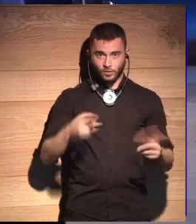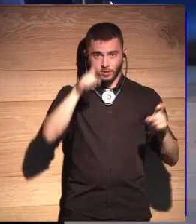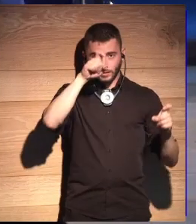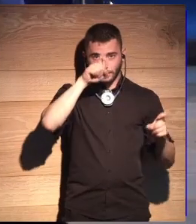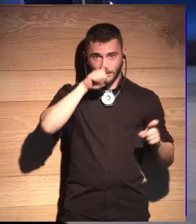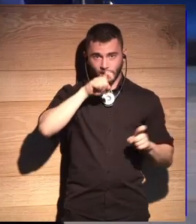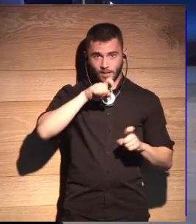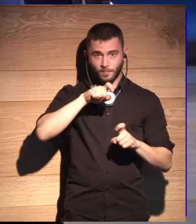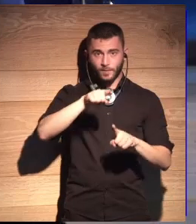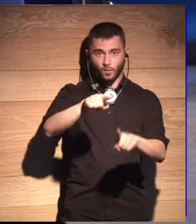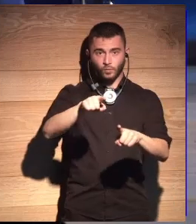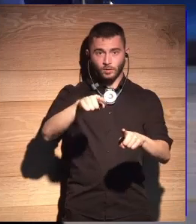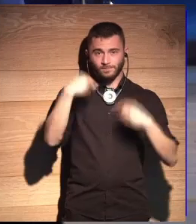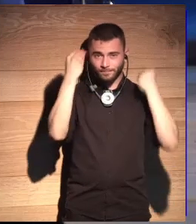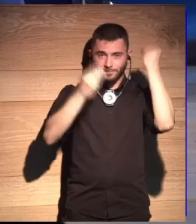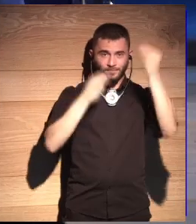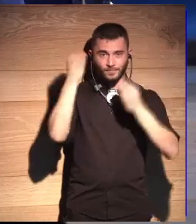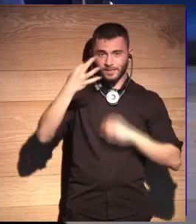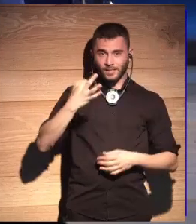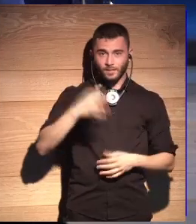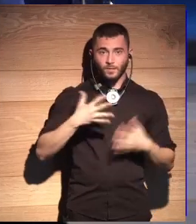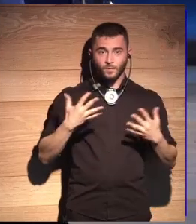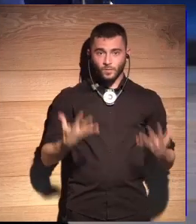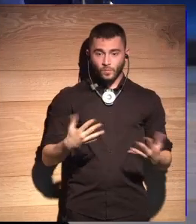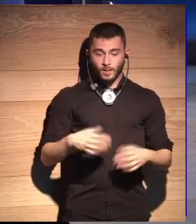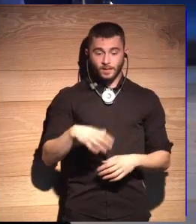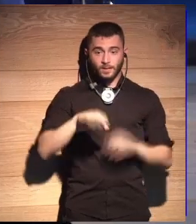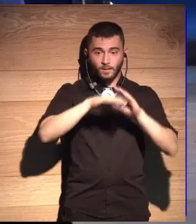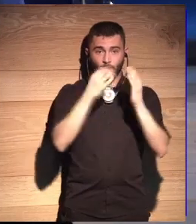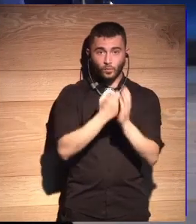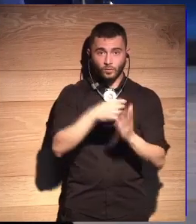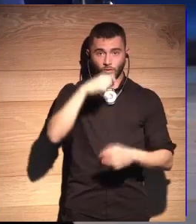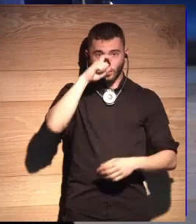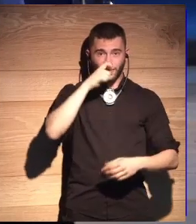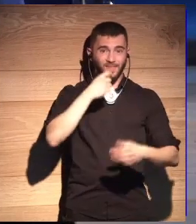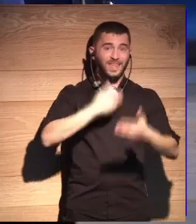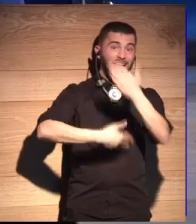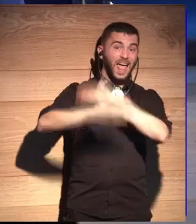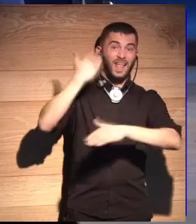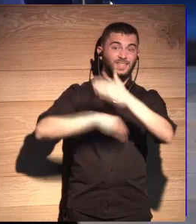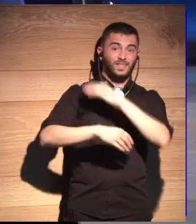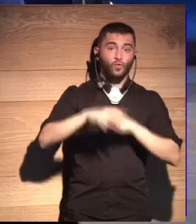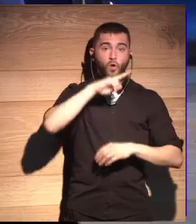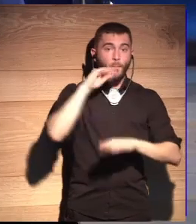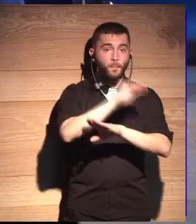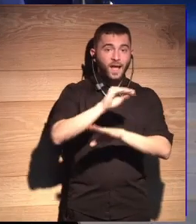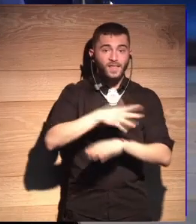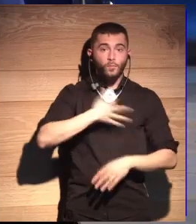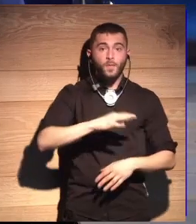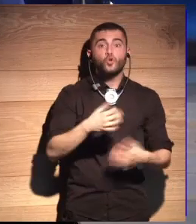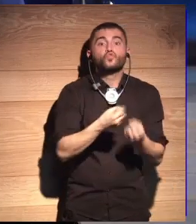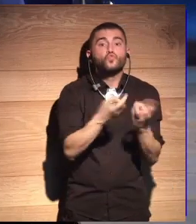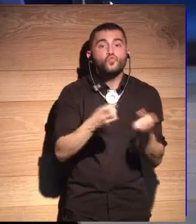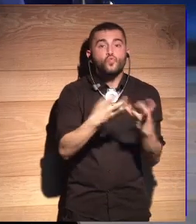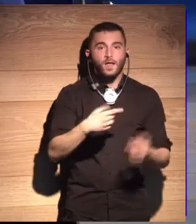new landscape. The question that we should ask ourselves is how much of the good things of the old world will we be